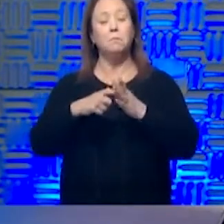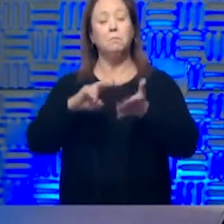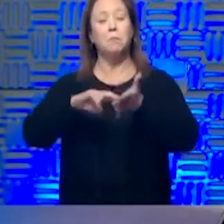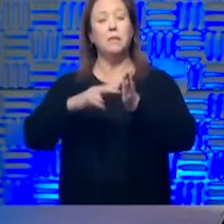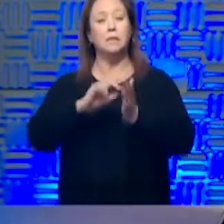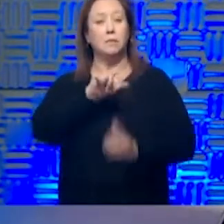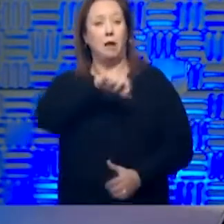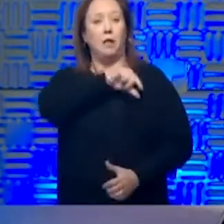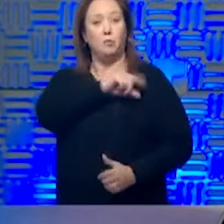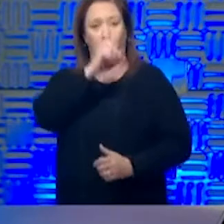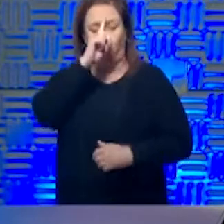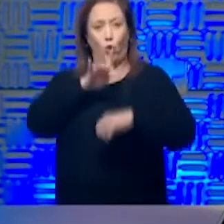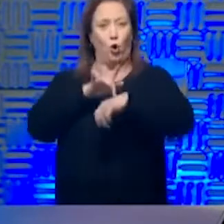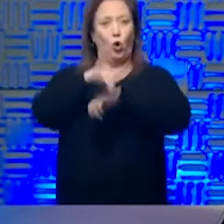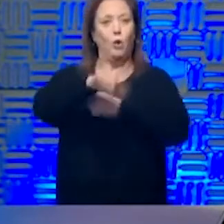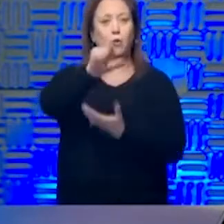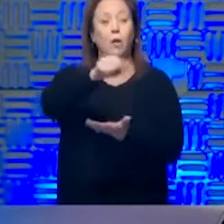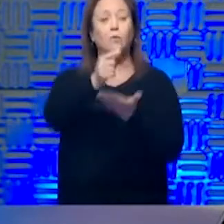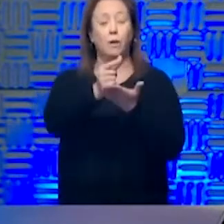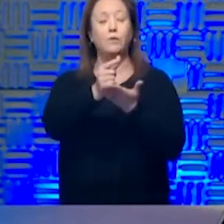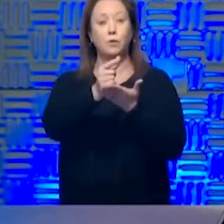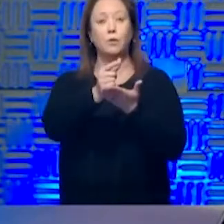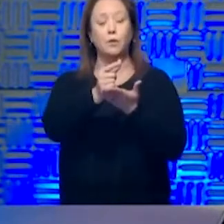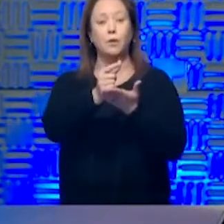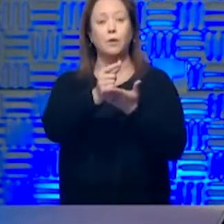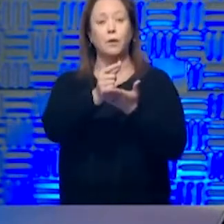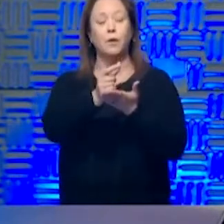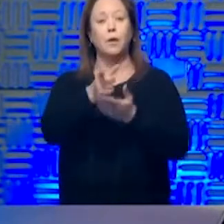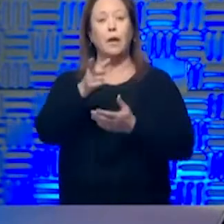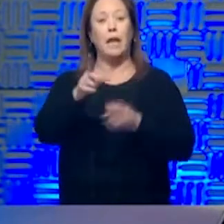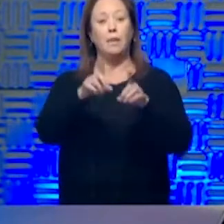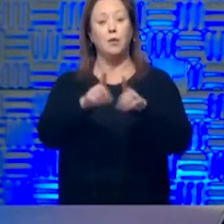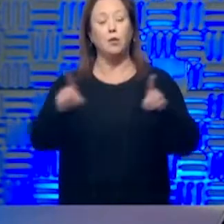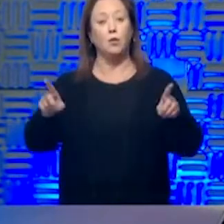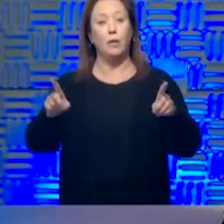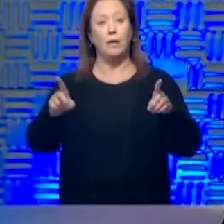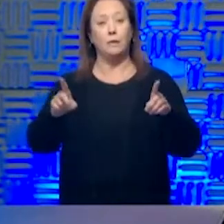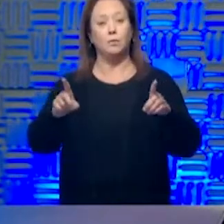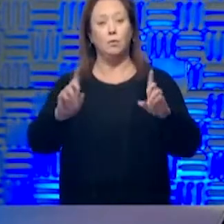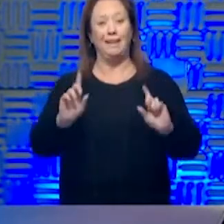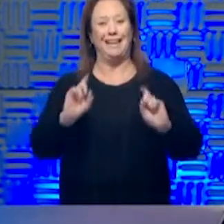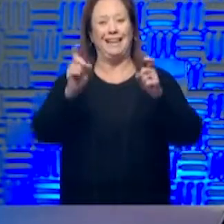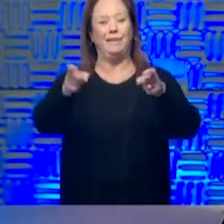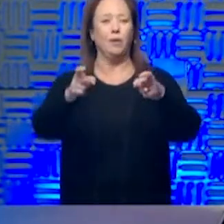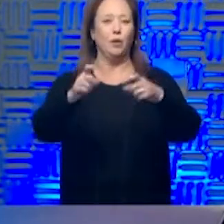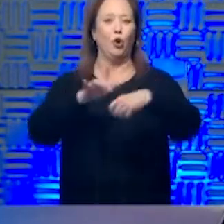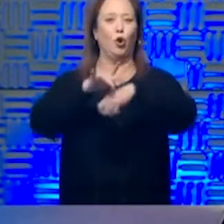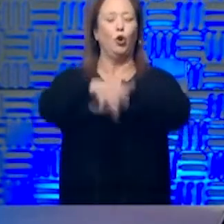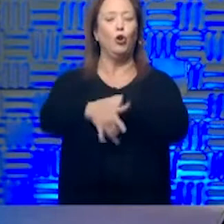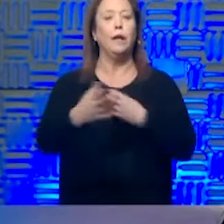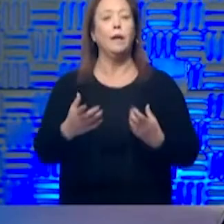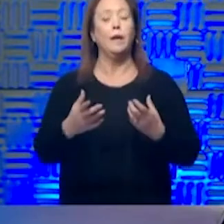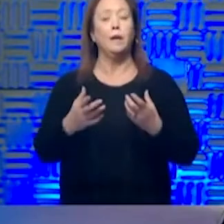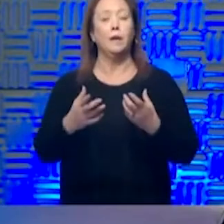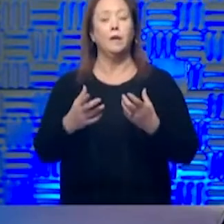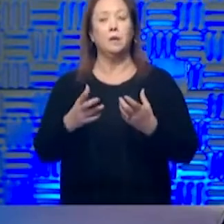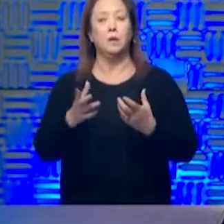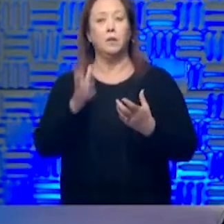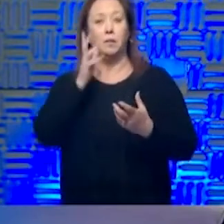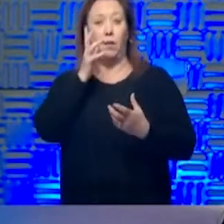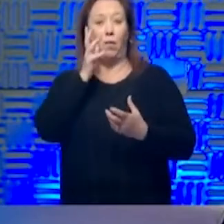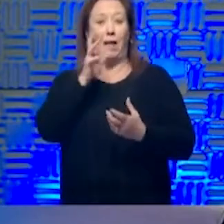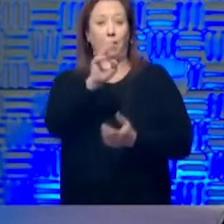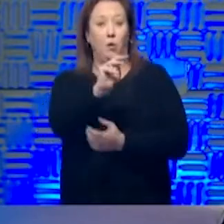eligible for this early graduation. And then those degrees will be conferred early. They will have the